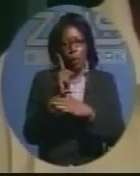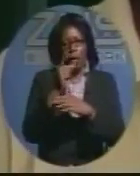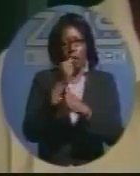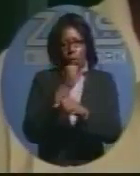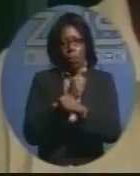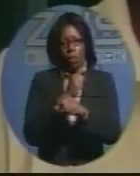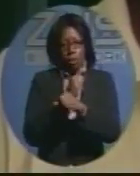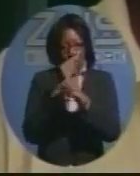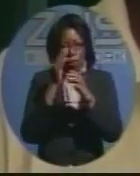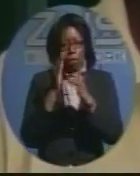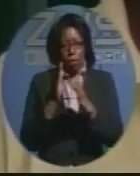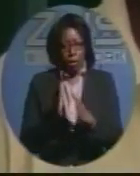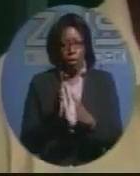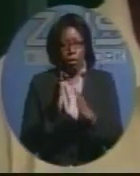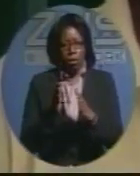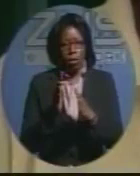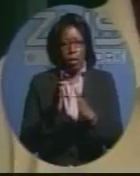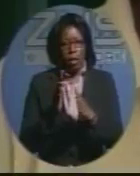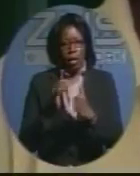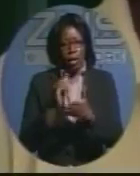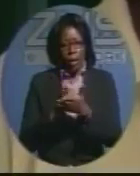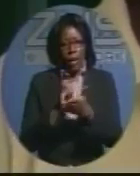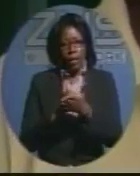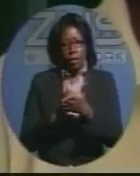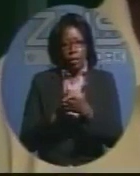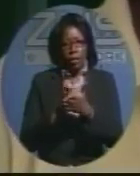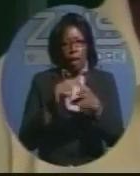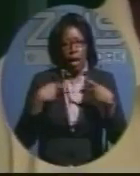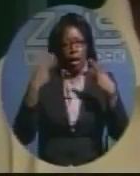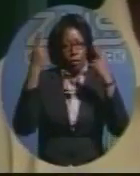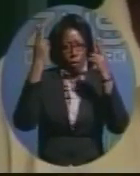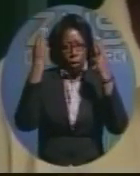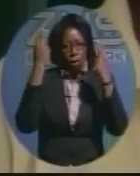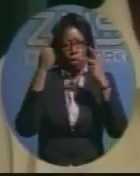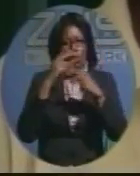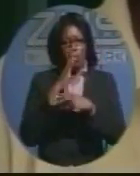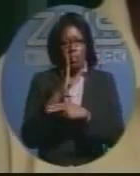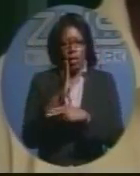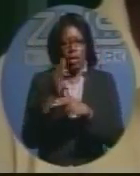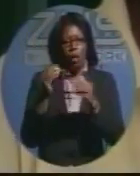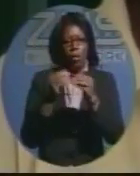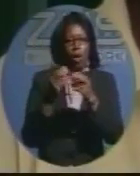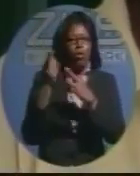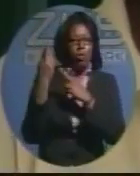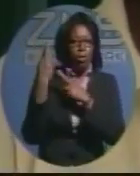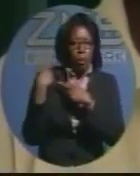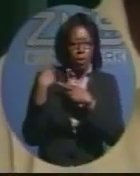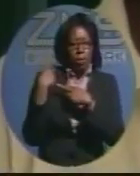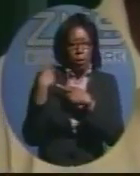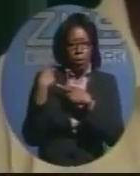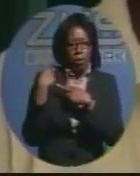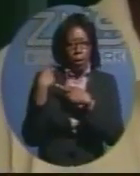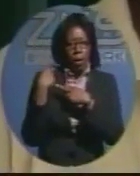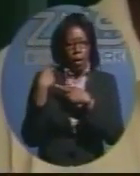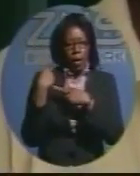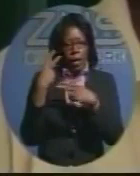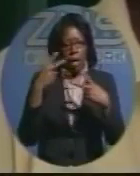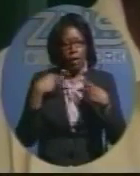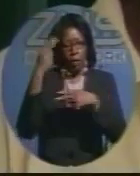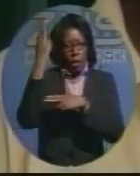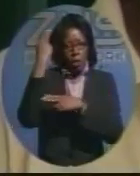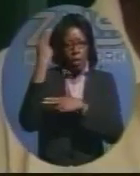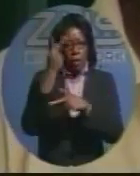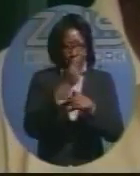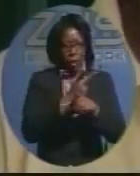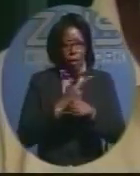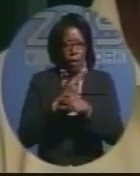operators would operate their horse surreys with responsibility, making sure that horses are taken care of properly,